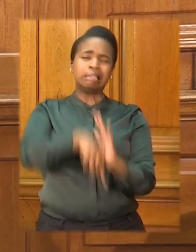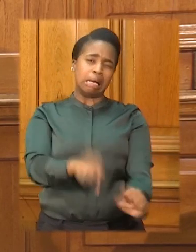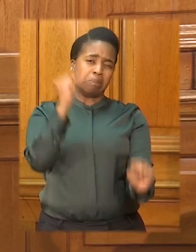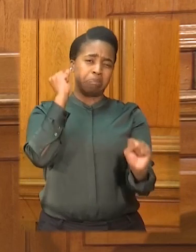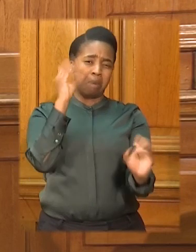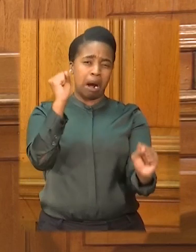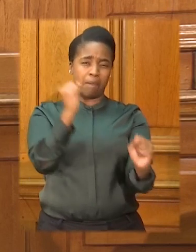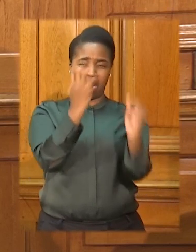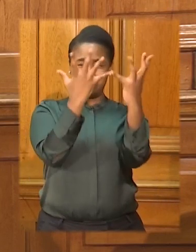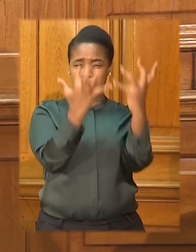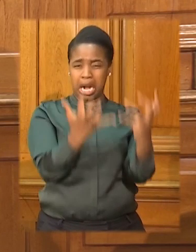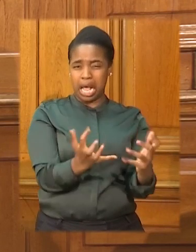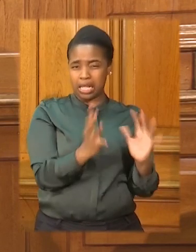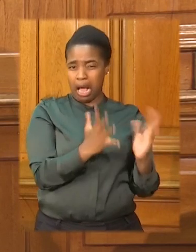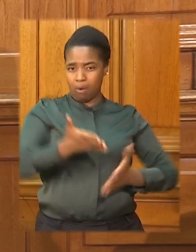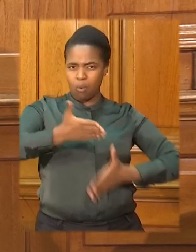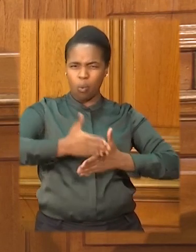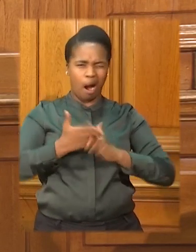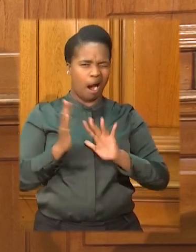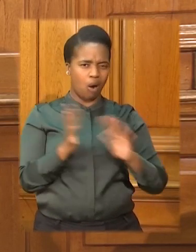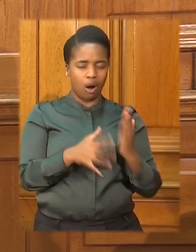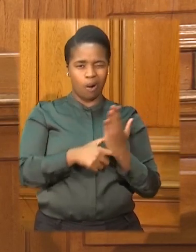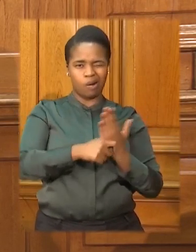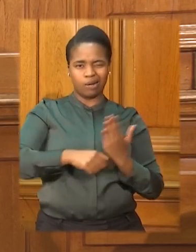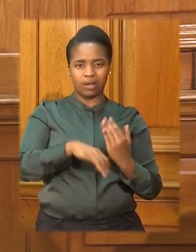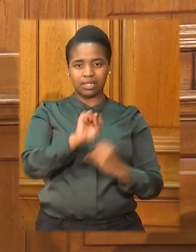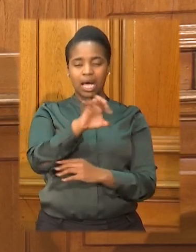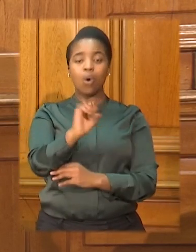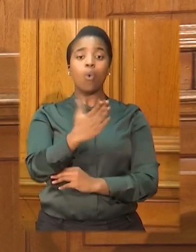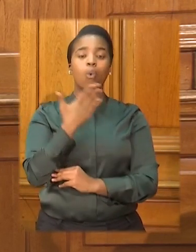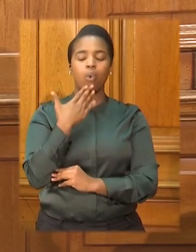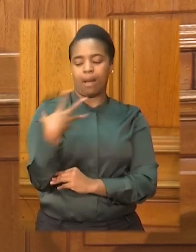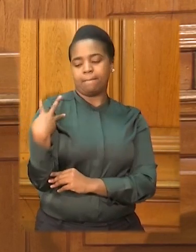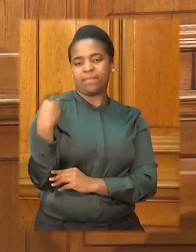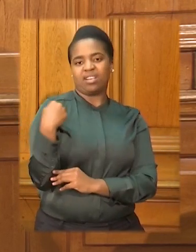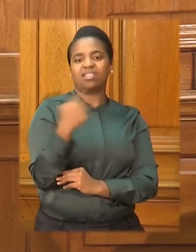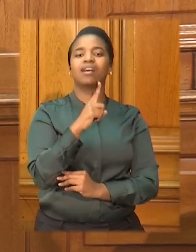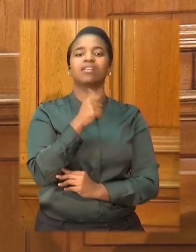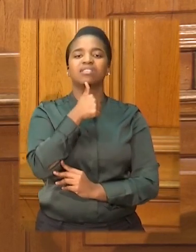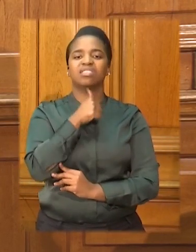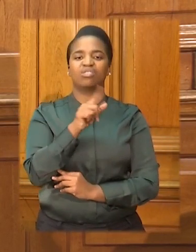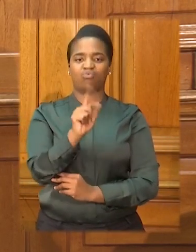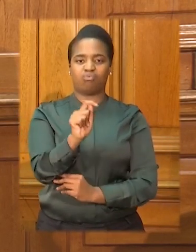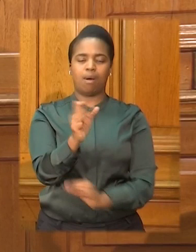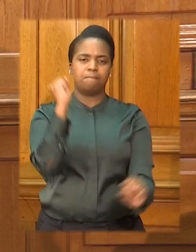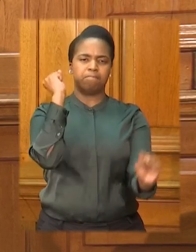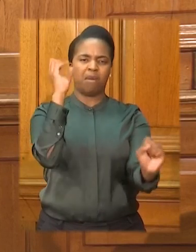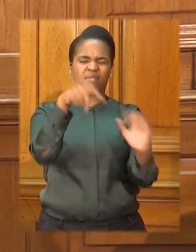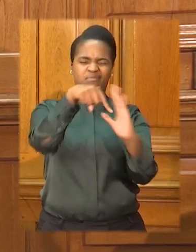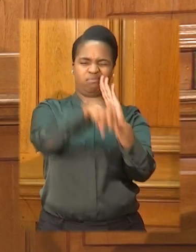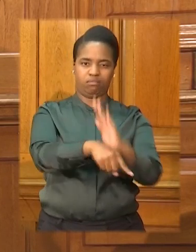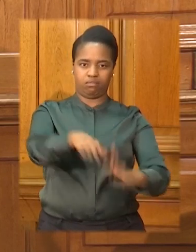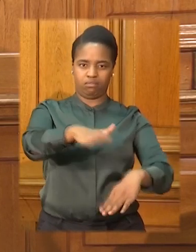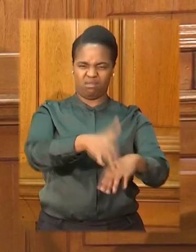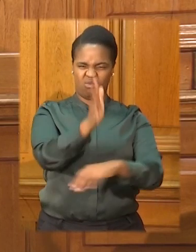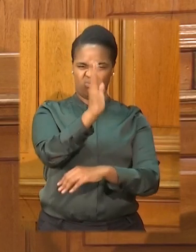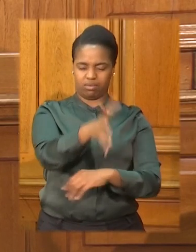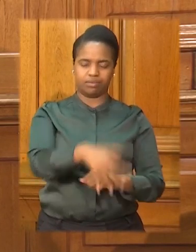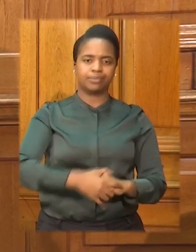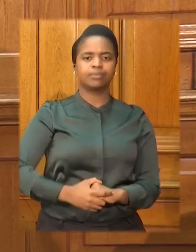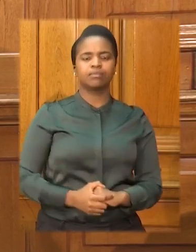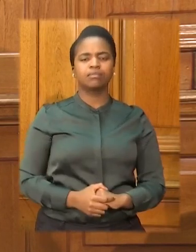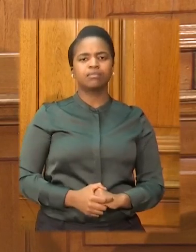the above and other tax-related announcements. In the implementation of all these